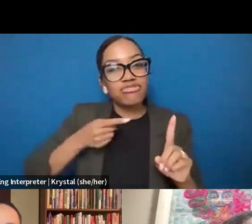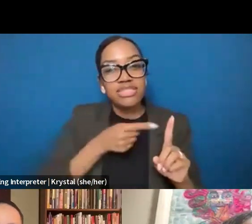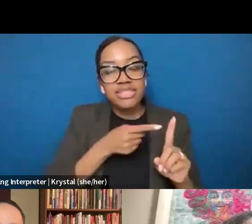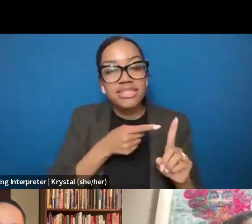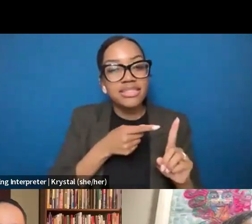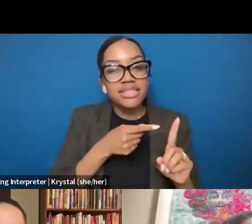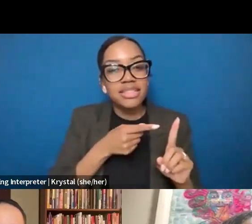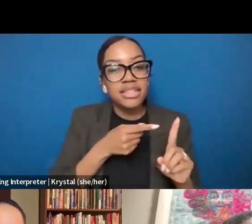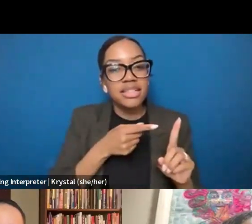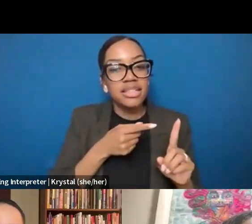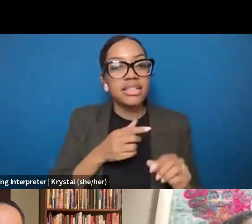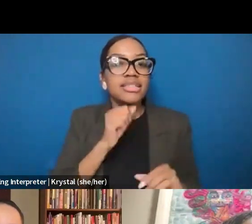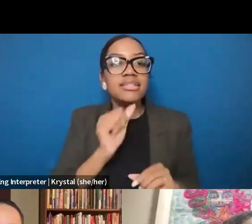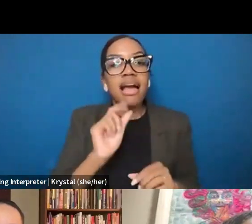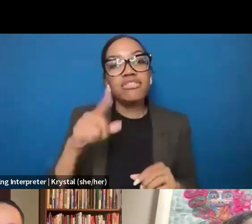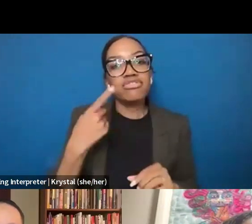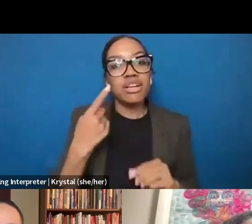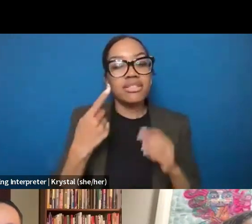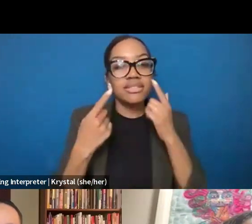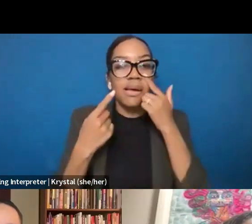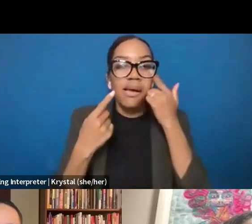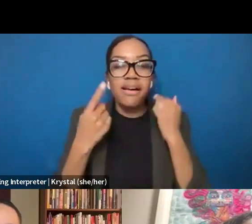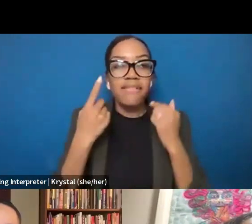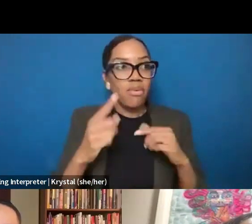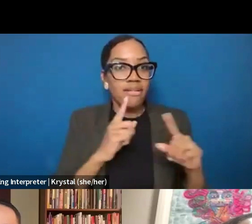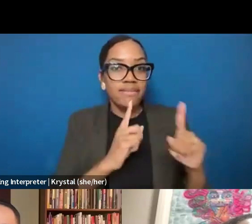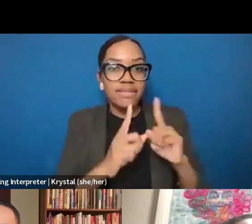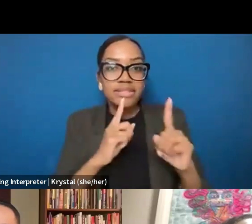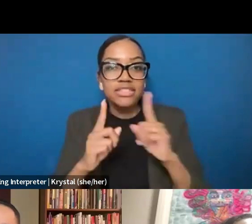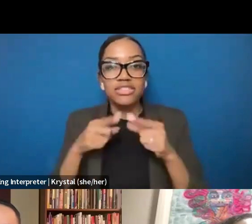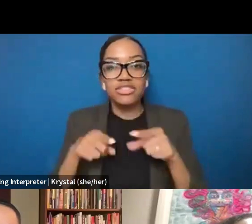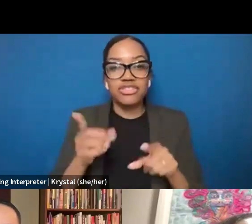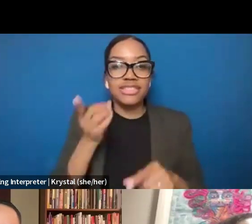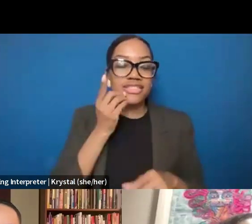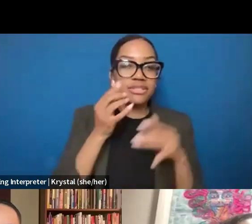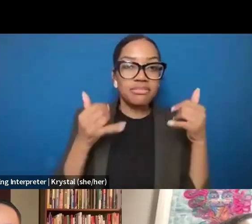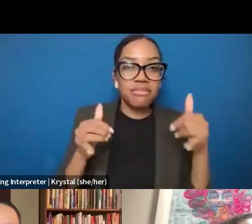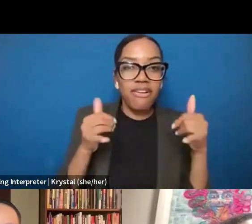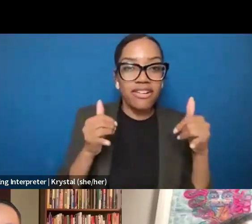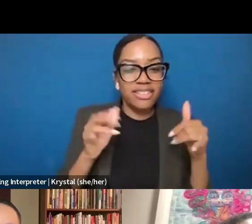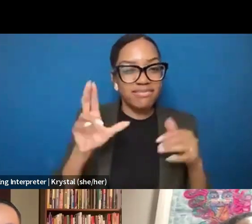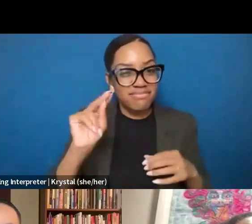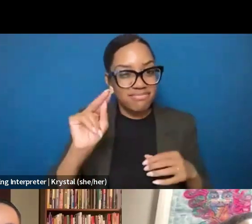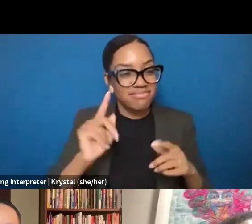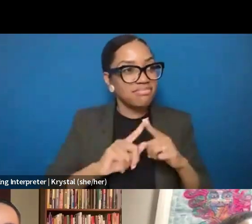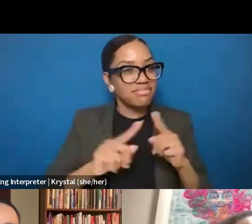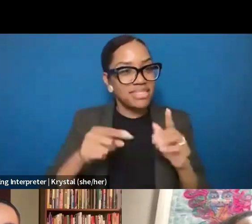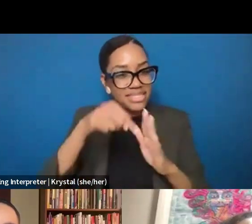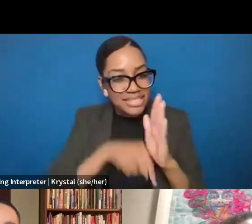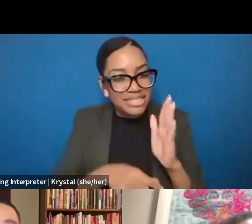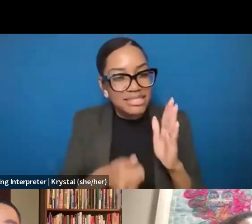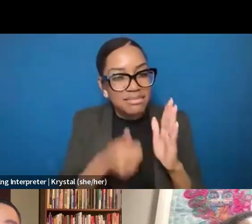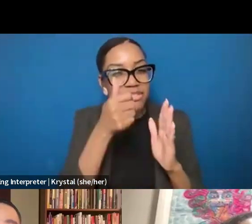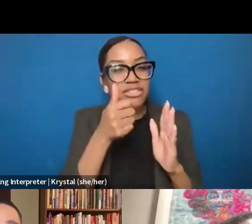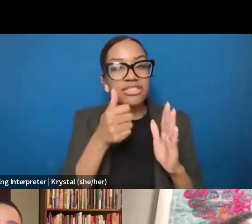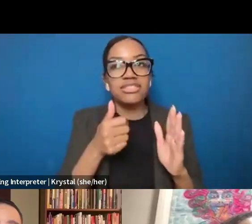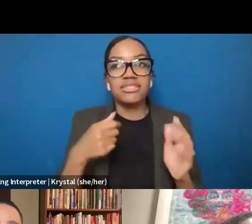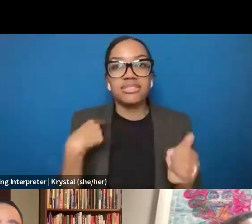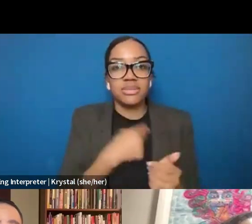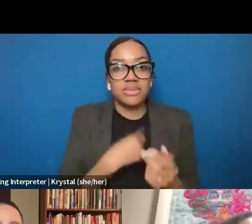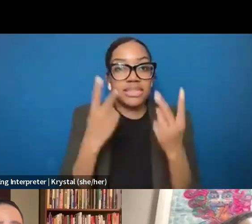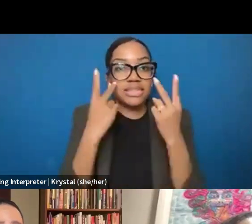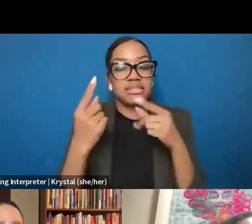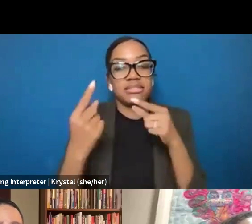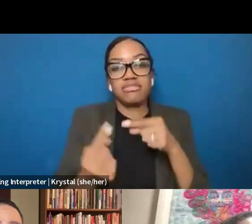a dinner party, but because we're in a a struggle right now that's desperately needs to